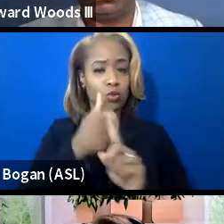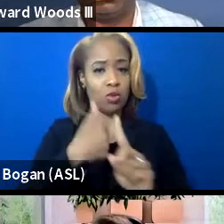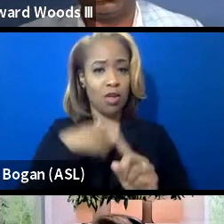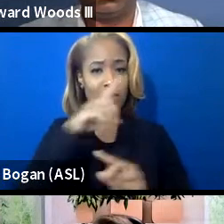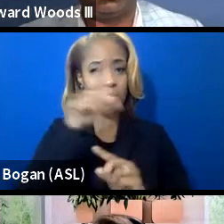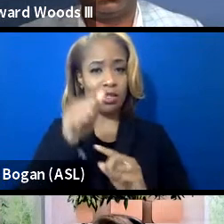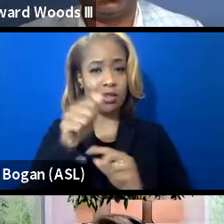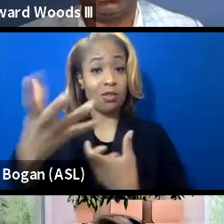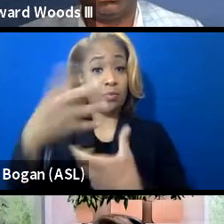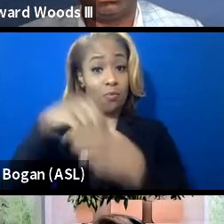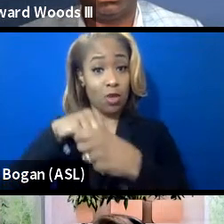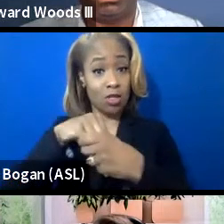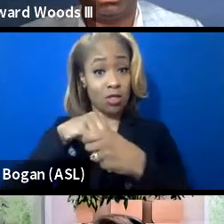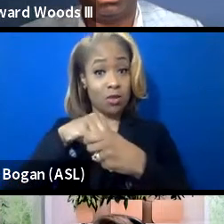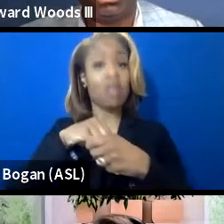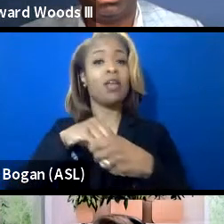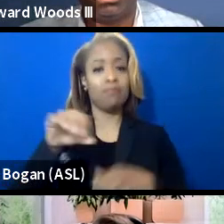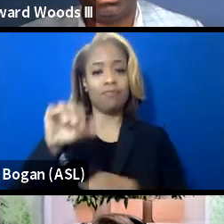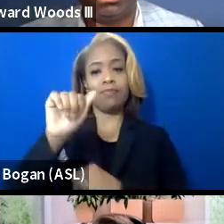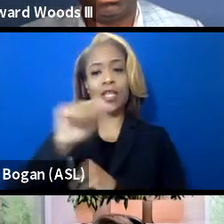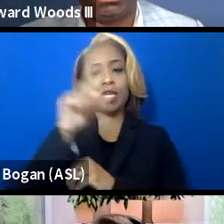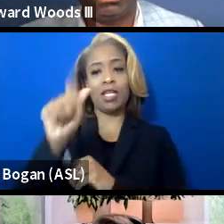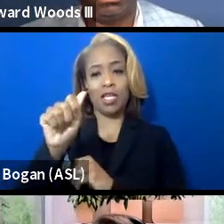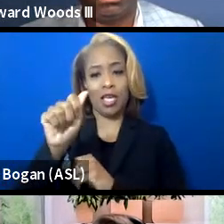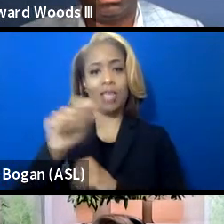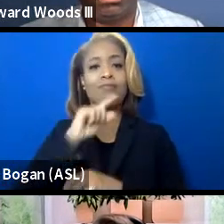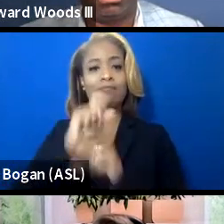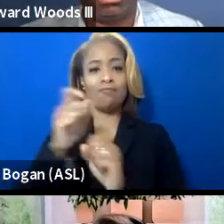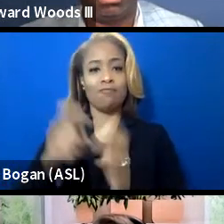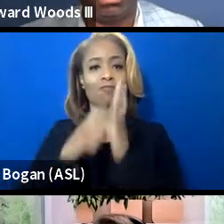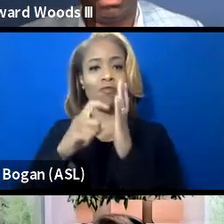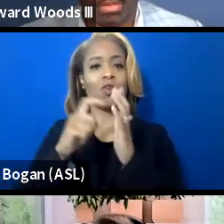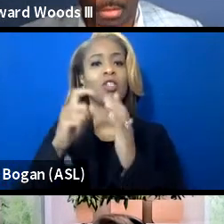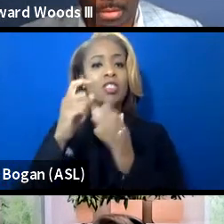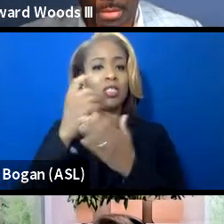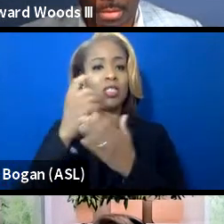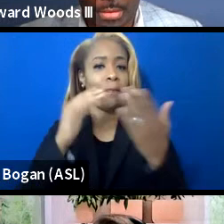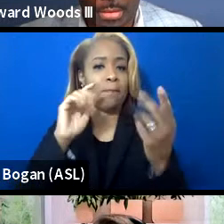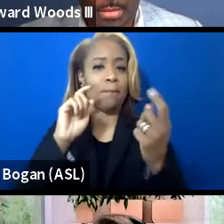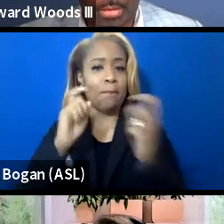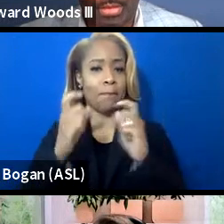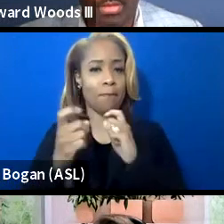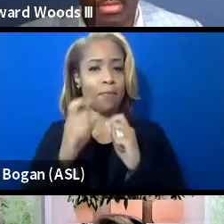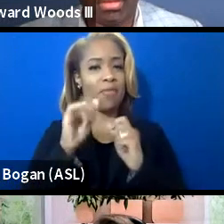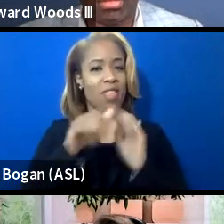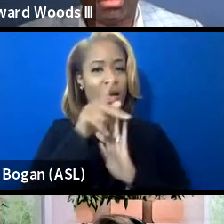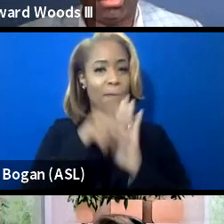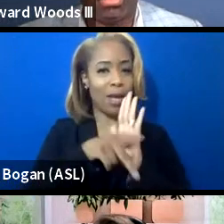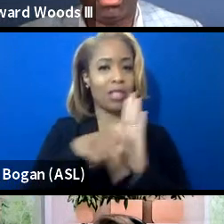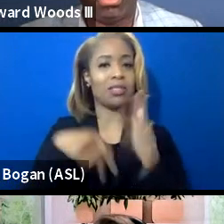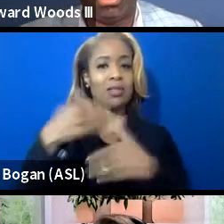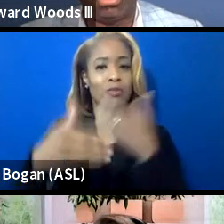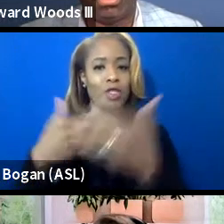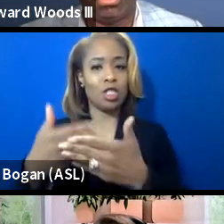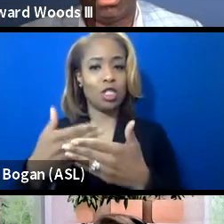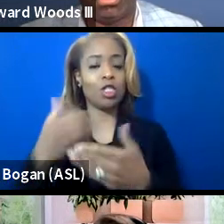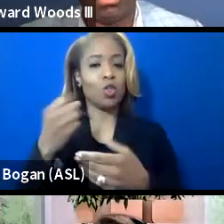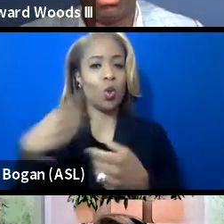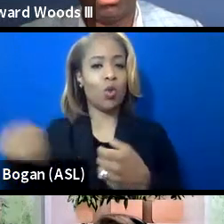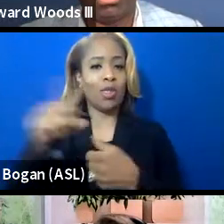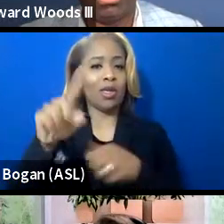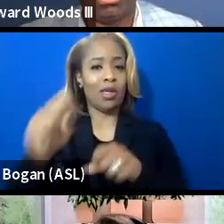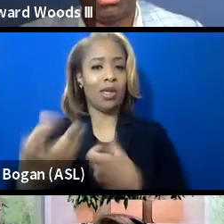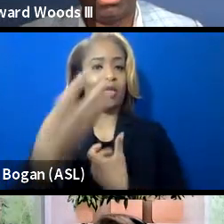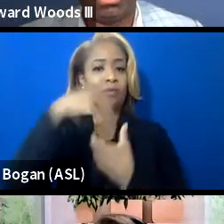to participate, the ADA does require reasonable modification of those policies and procedures to enable